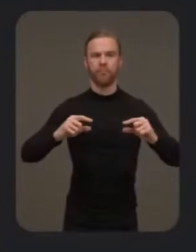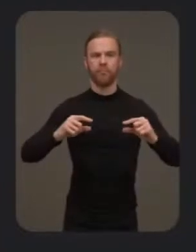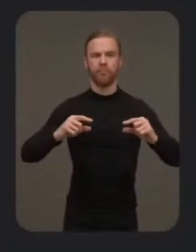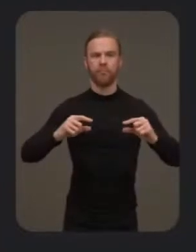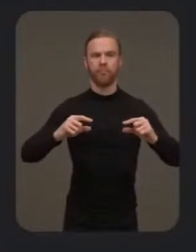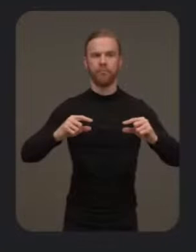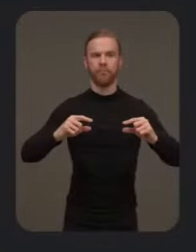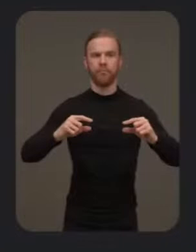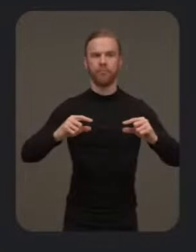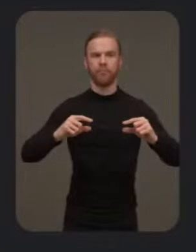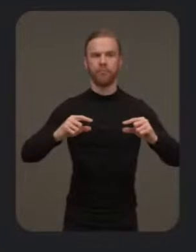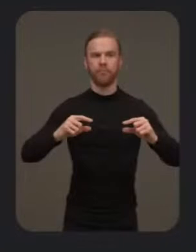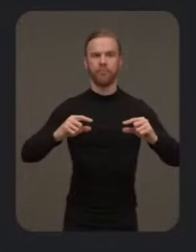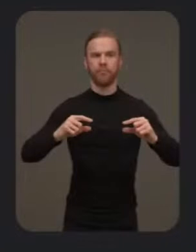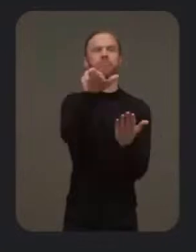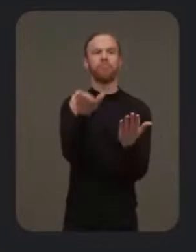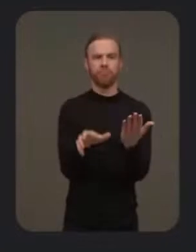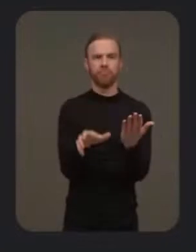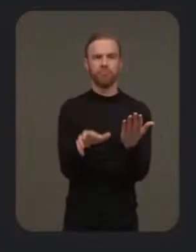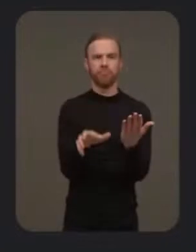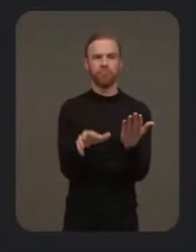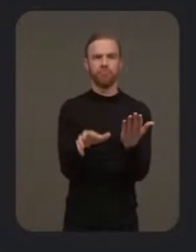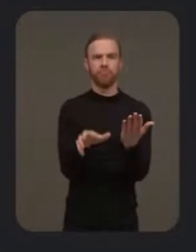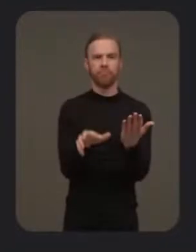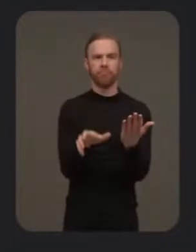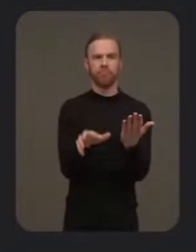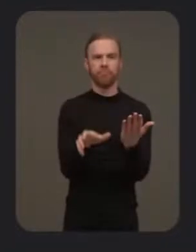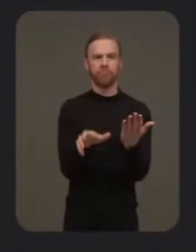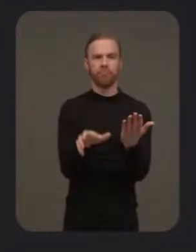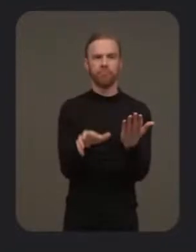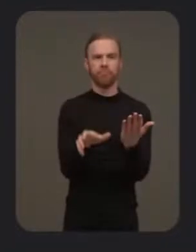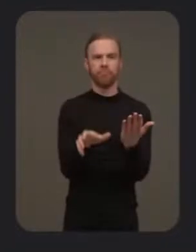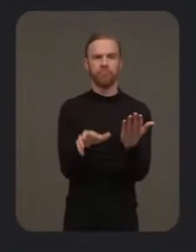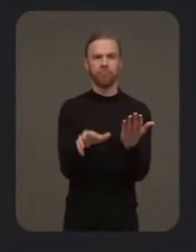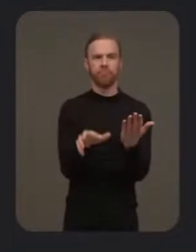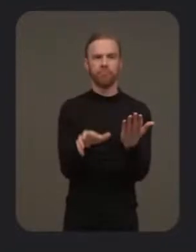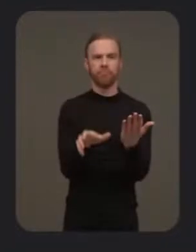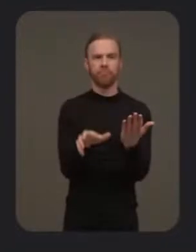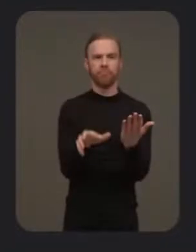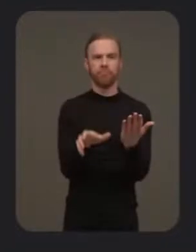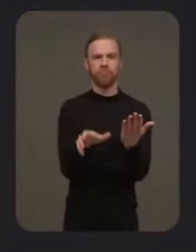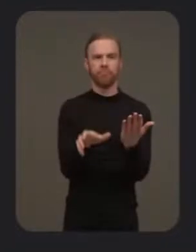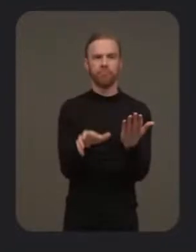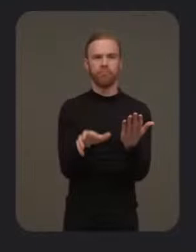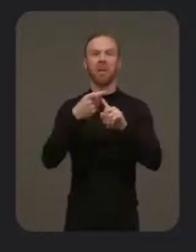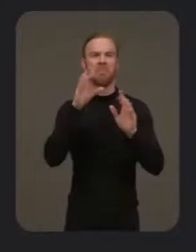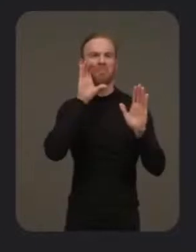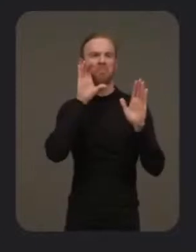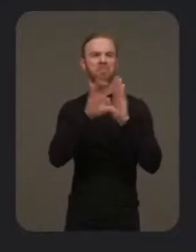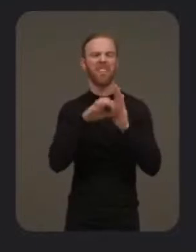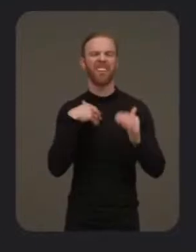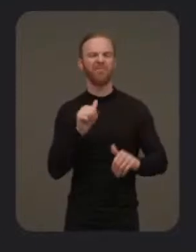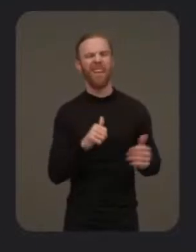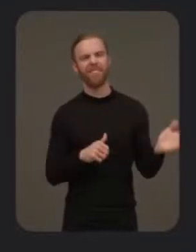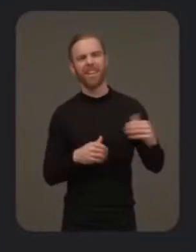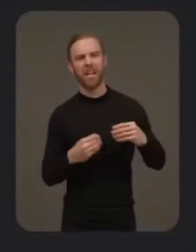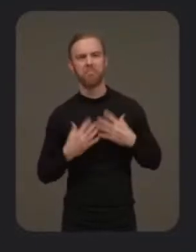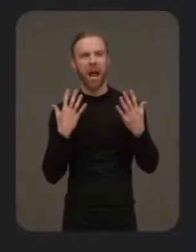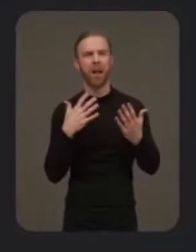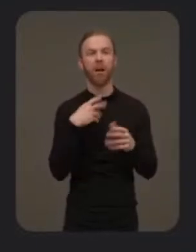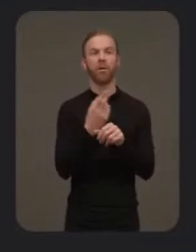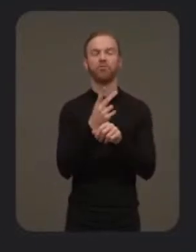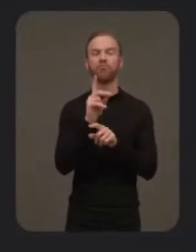to enter. So to inspire my buddy, I'm going to send them a photo, so I can just drag and drop from Google Photos right